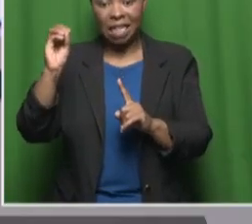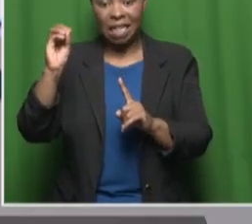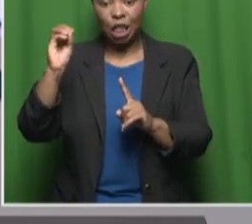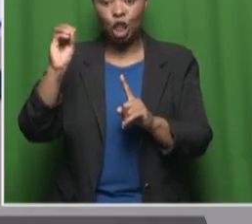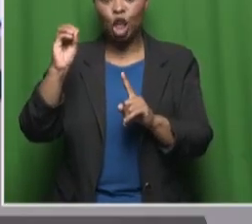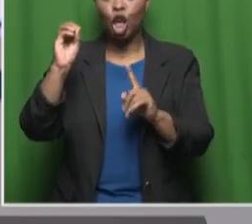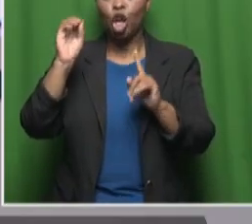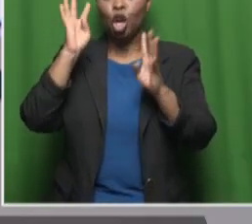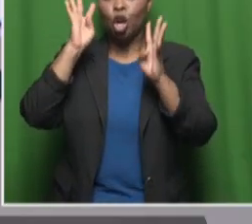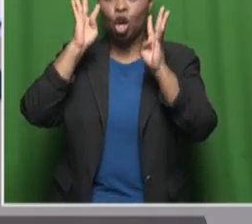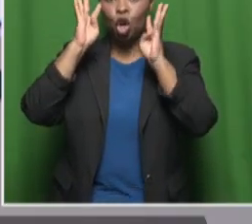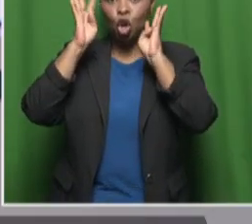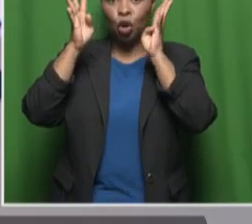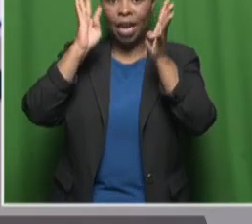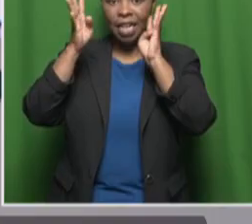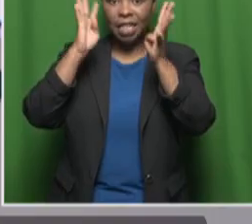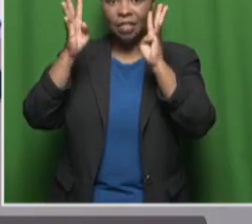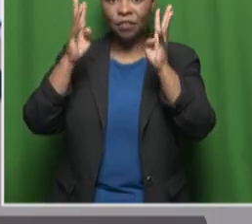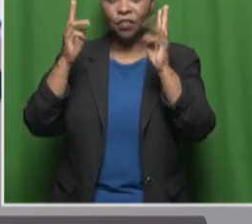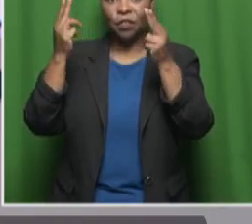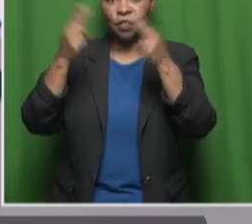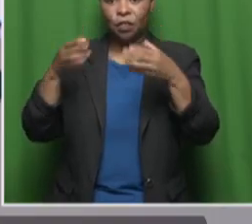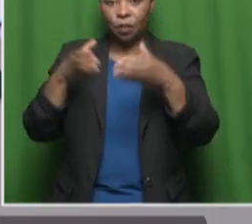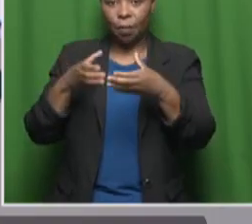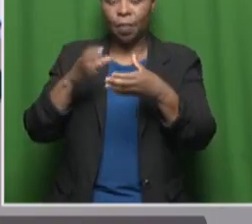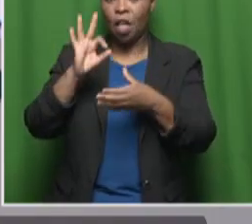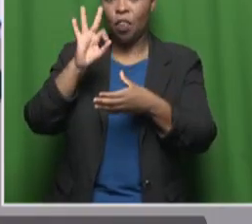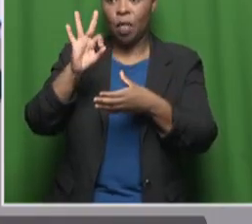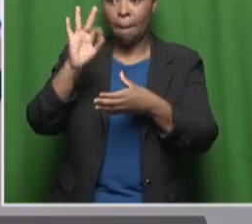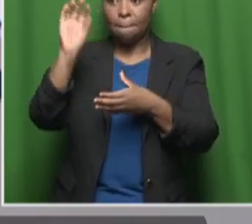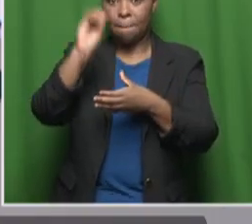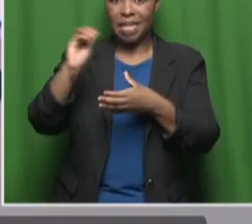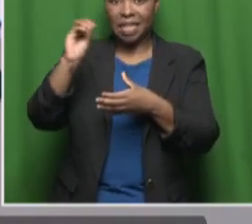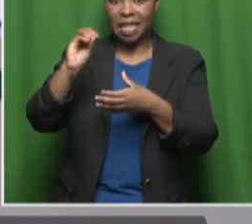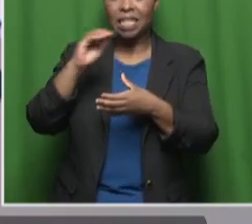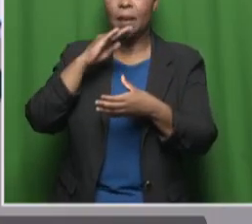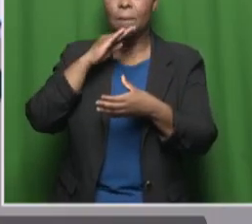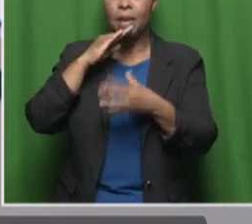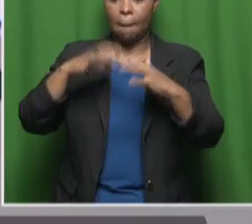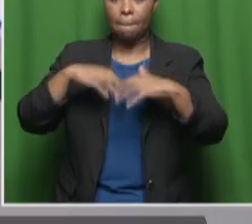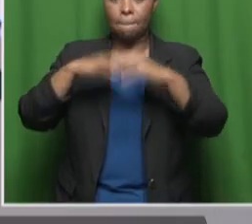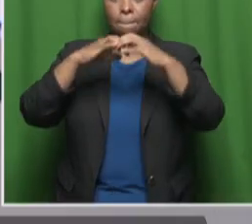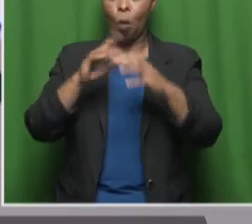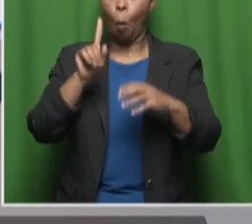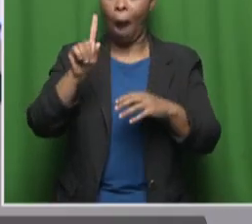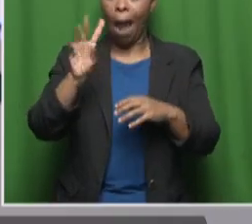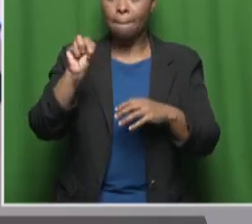cultural industries contributes 3% to the GDP, which is 1 million jobs, 6%